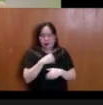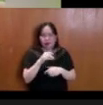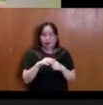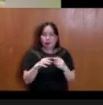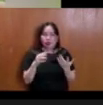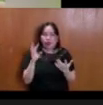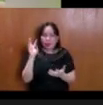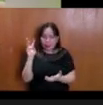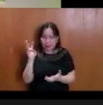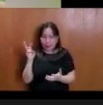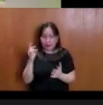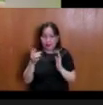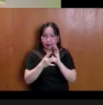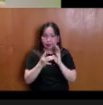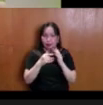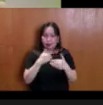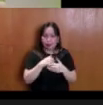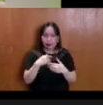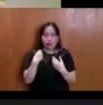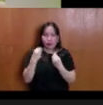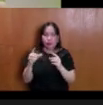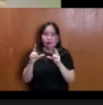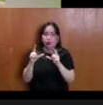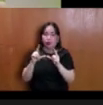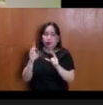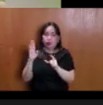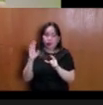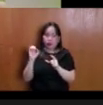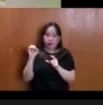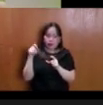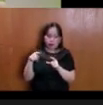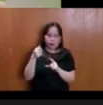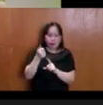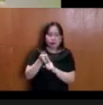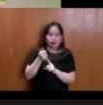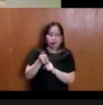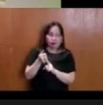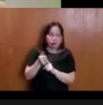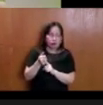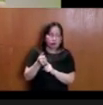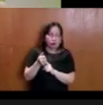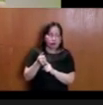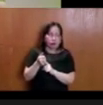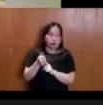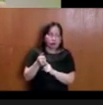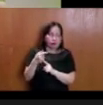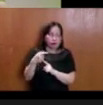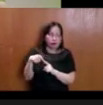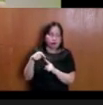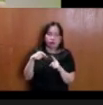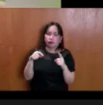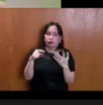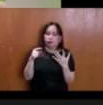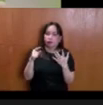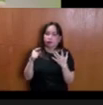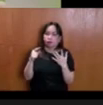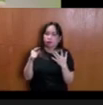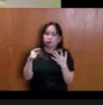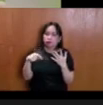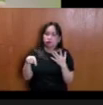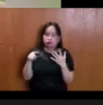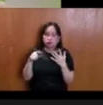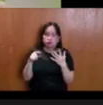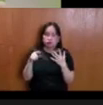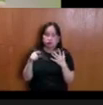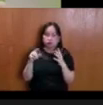digital banks licensed by the PSP. So they are the ones stopping the households. So, and